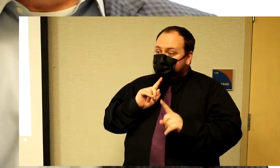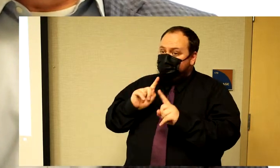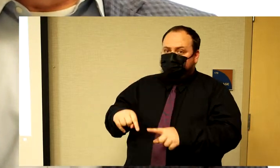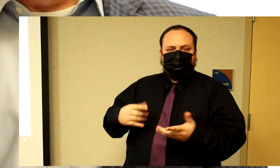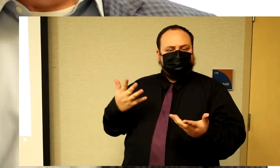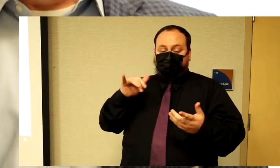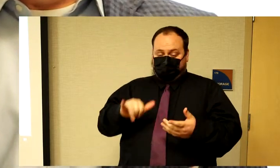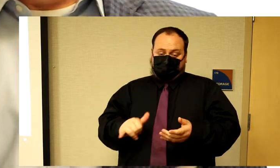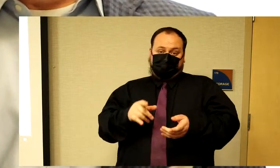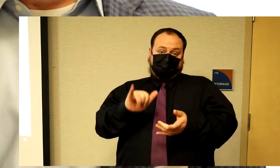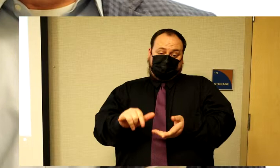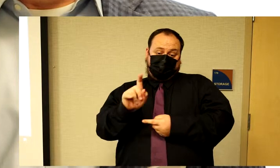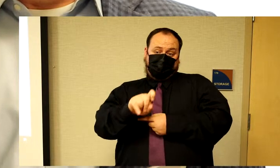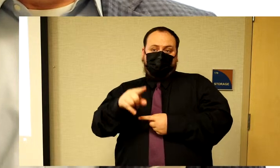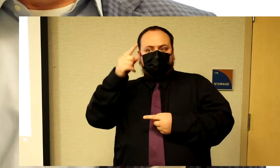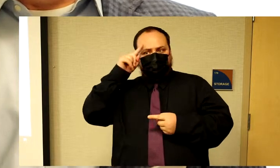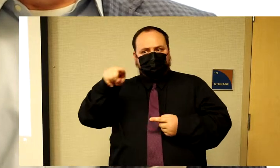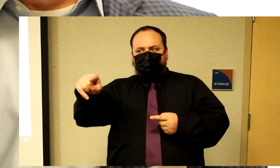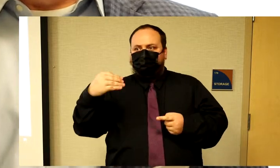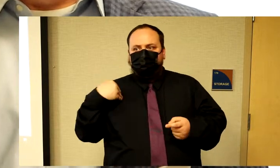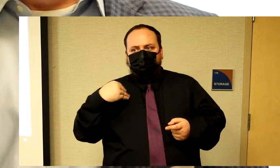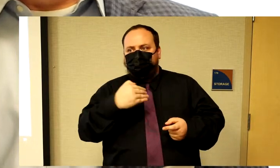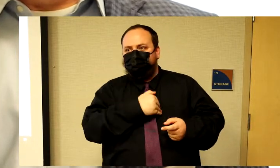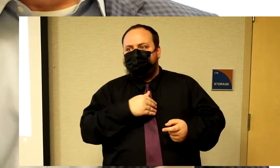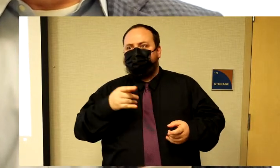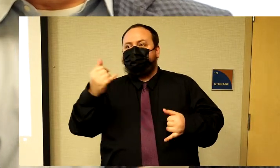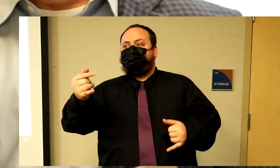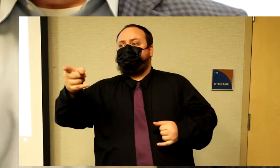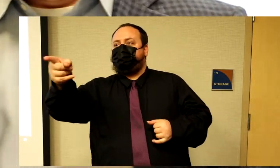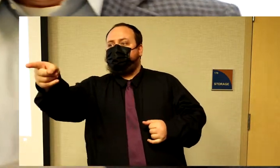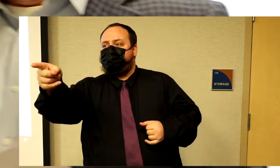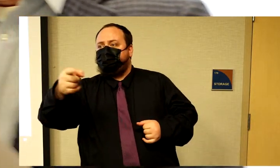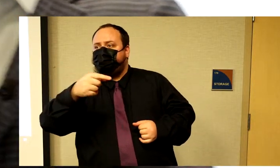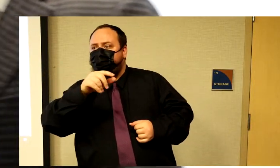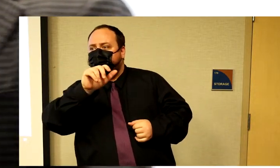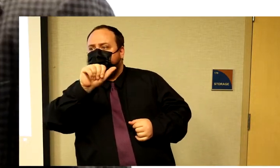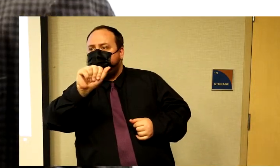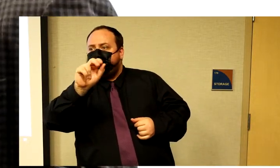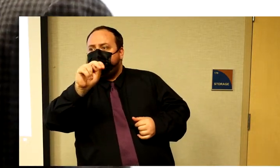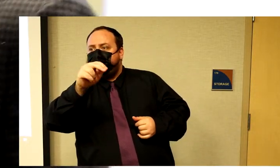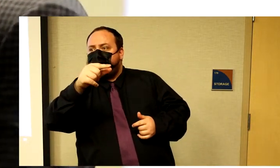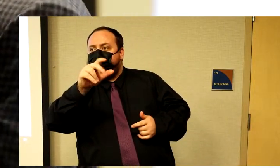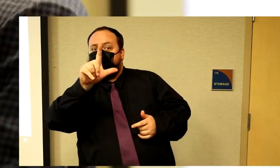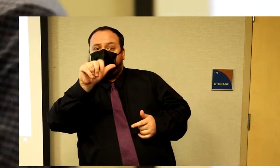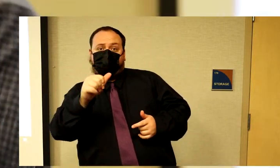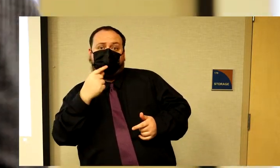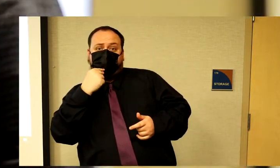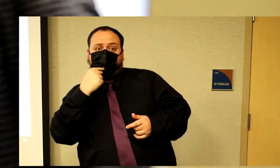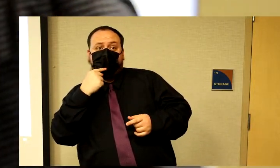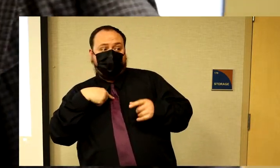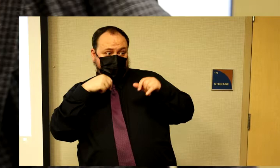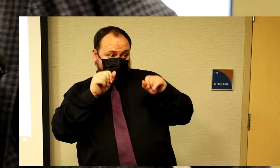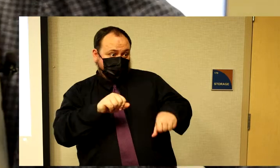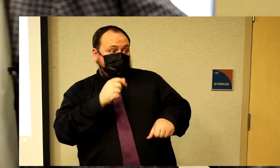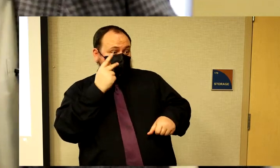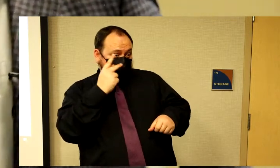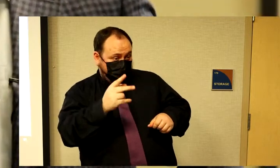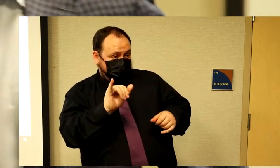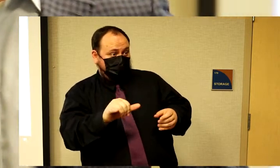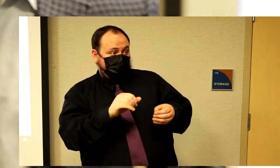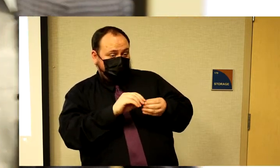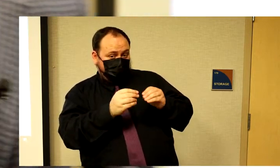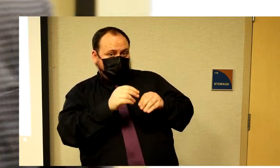board. Yeah, I would just like to comment off of what Dr. Vasquez said, as far as we can look at numbers, but it's more of